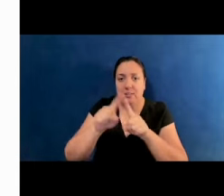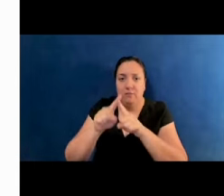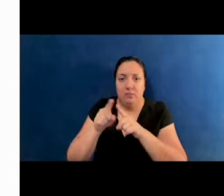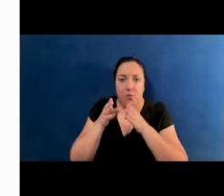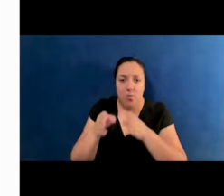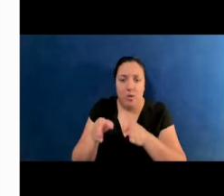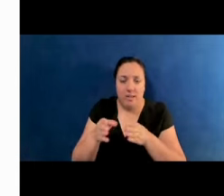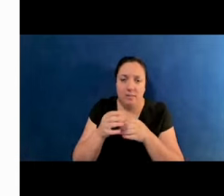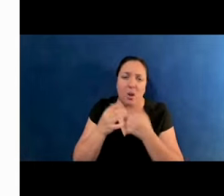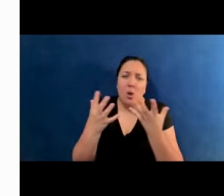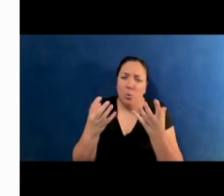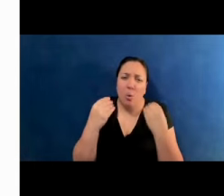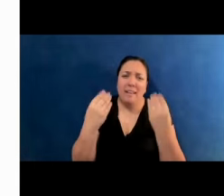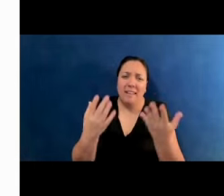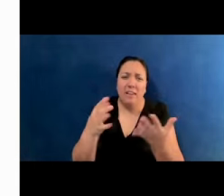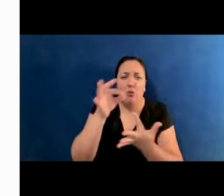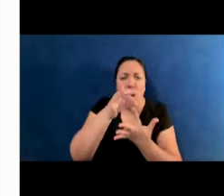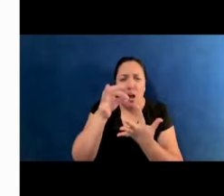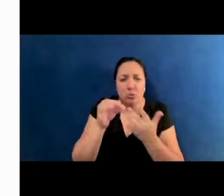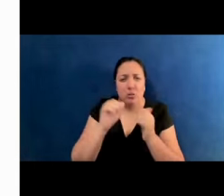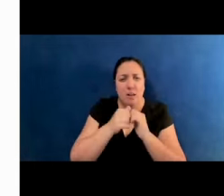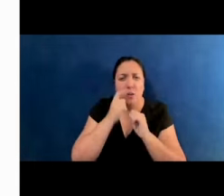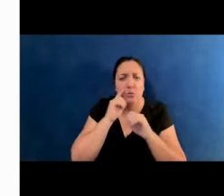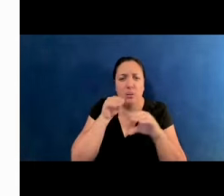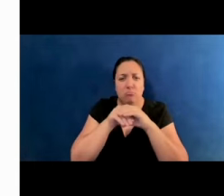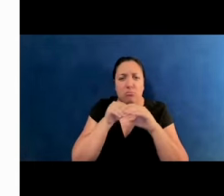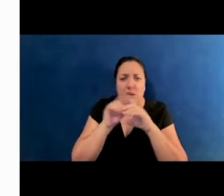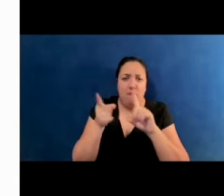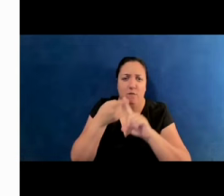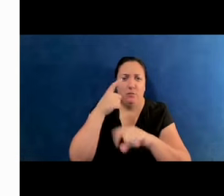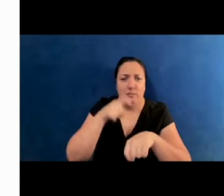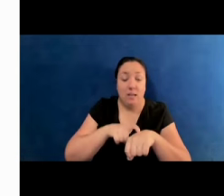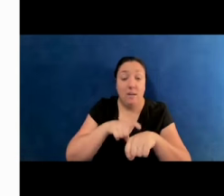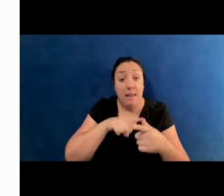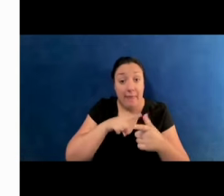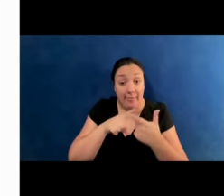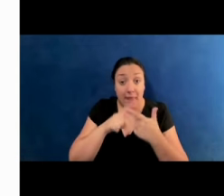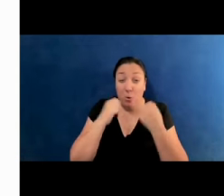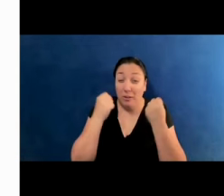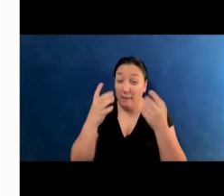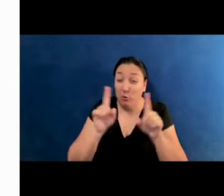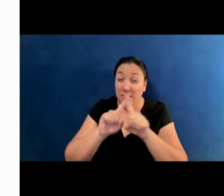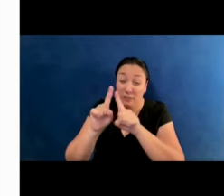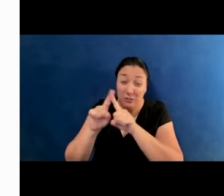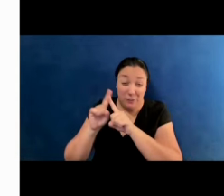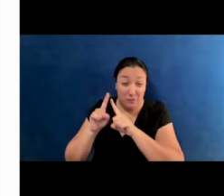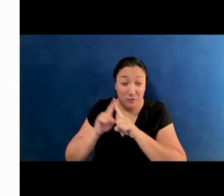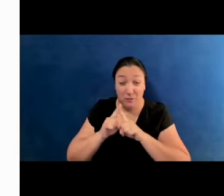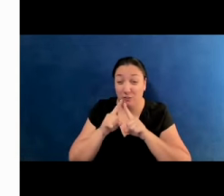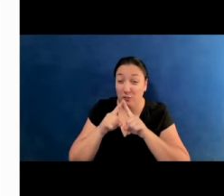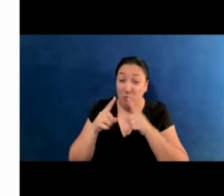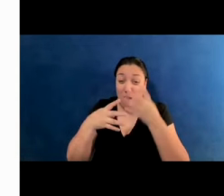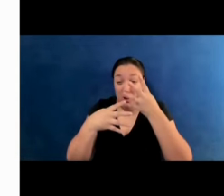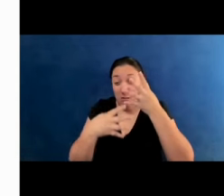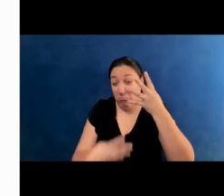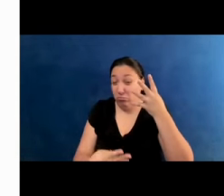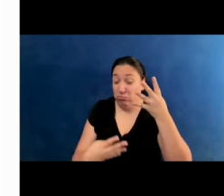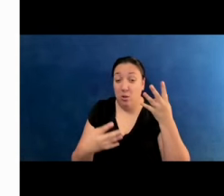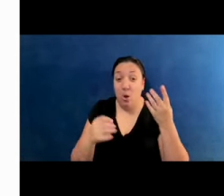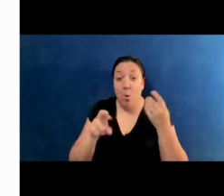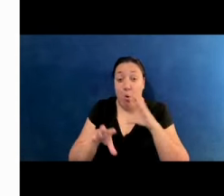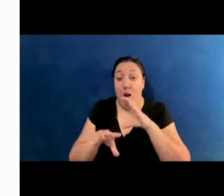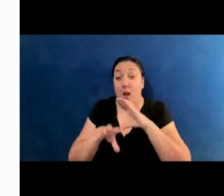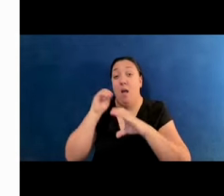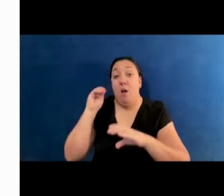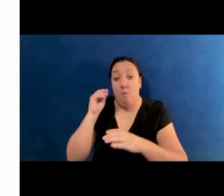give you plenty of ways to be able to put money into your account the first time. And then we give you a lot of different ways that you can put money in or take money